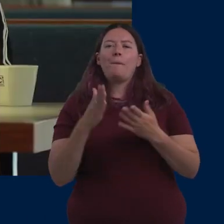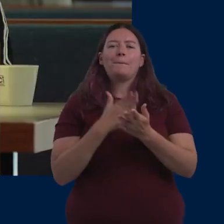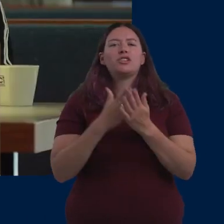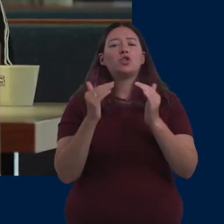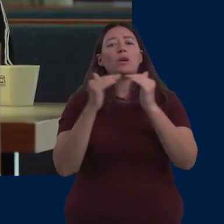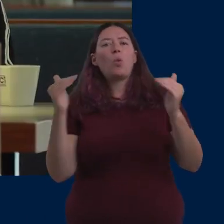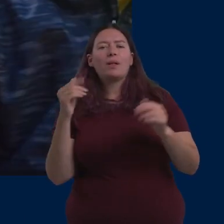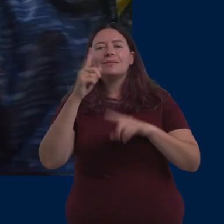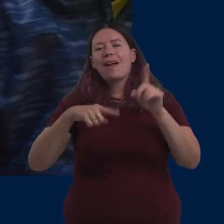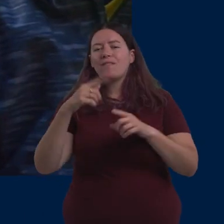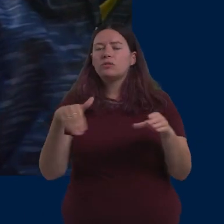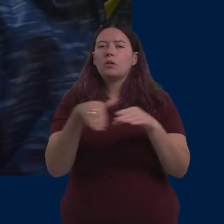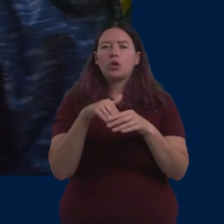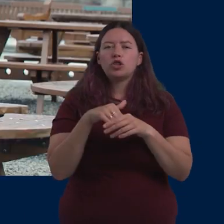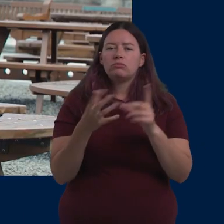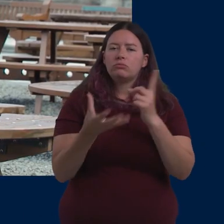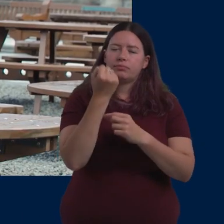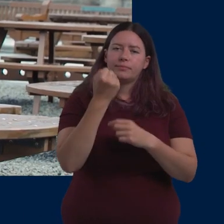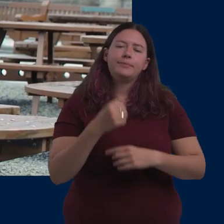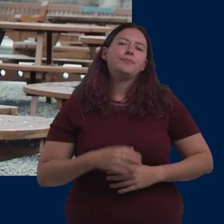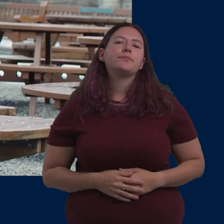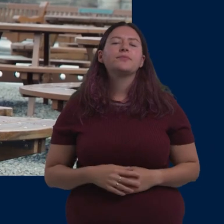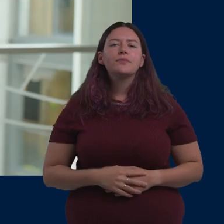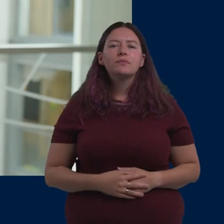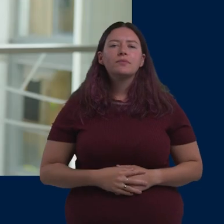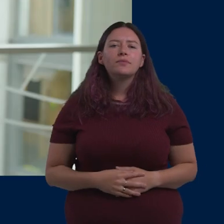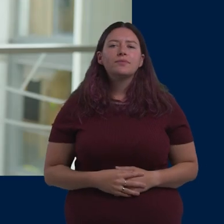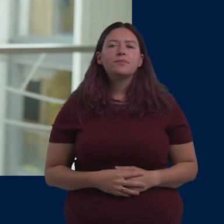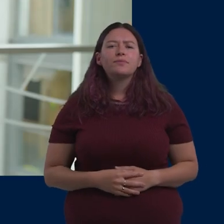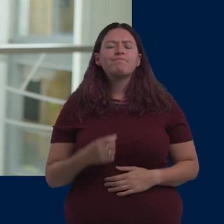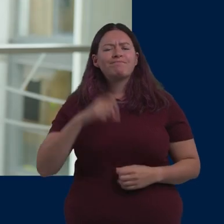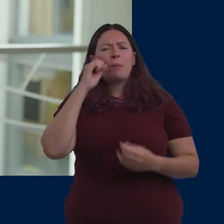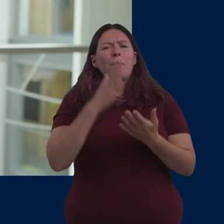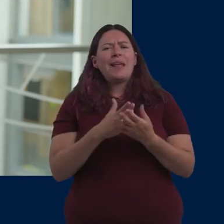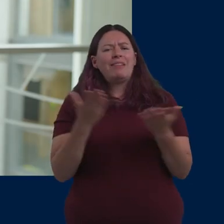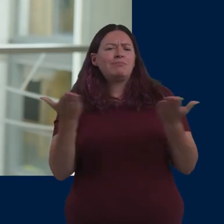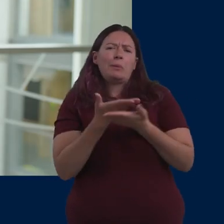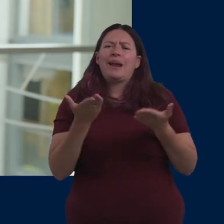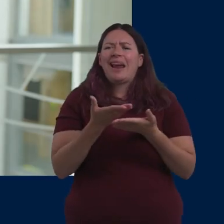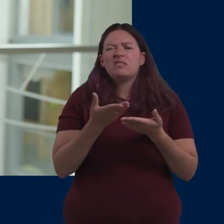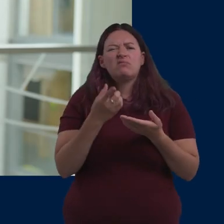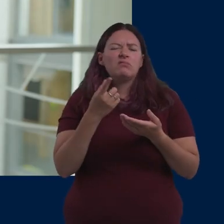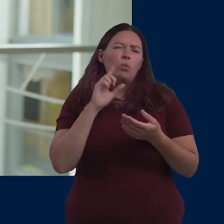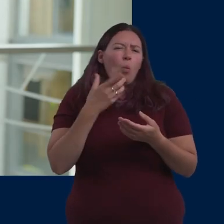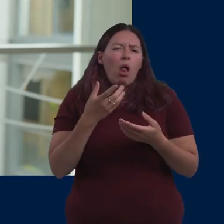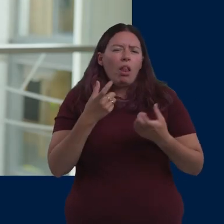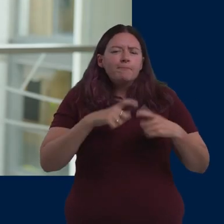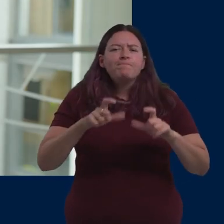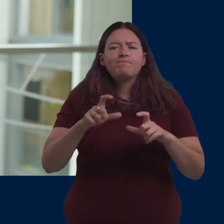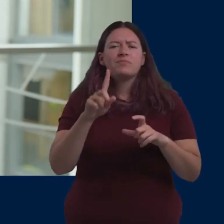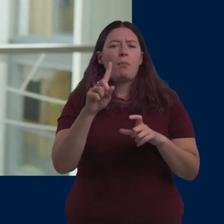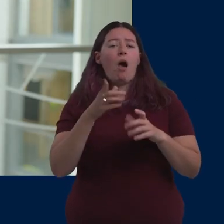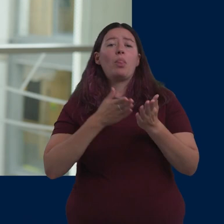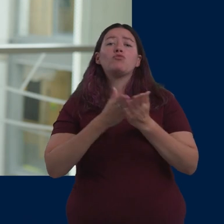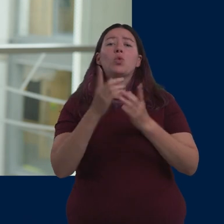equality, diversity, and inclusion. I believe the debate that will no doubt take place can be